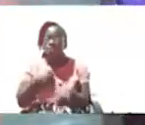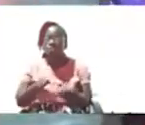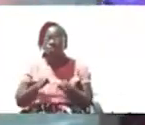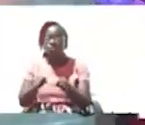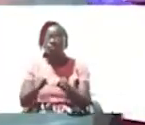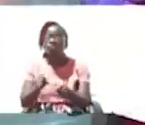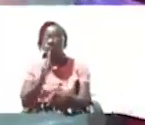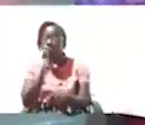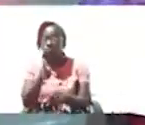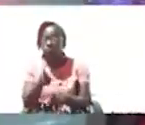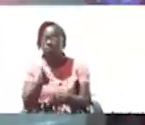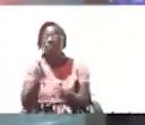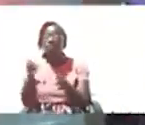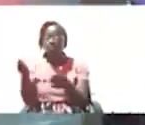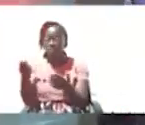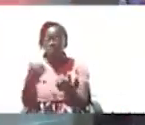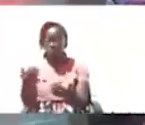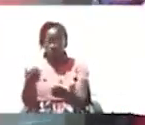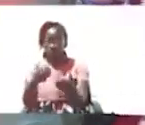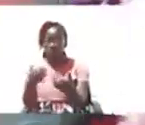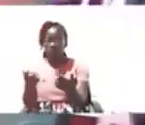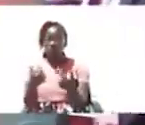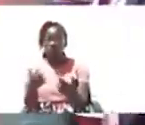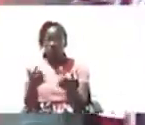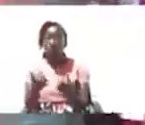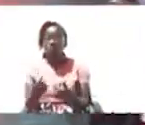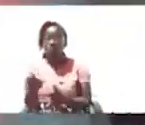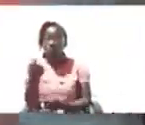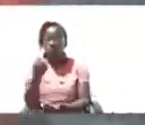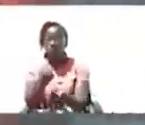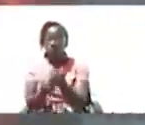speaking, come forth. Now